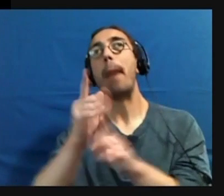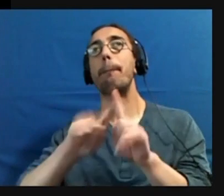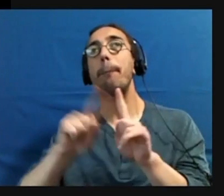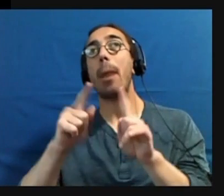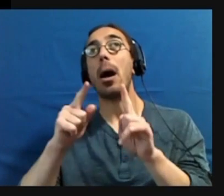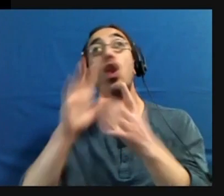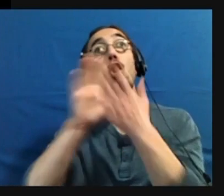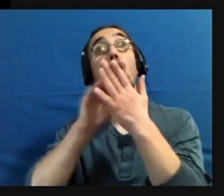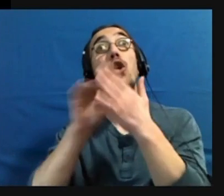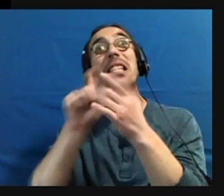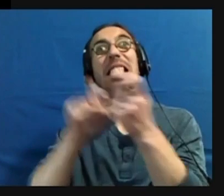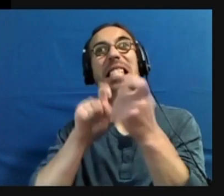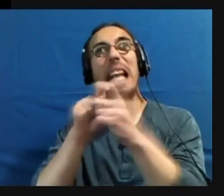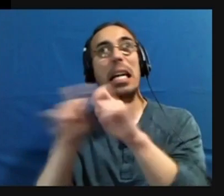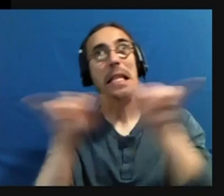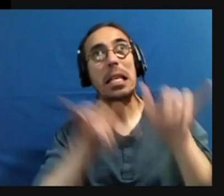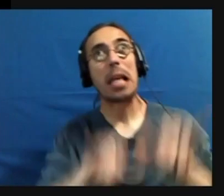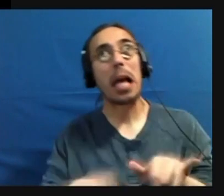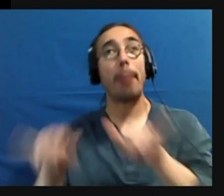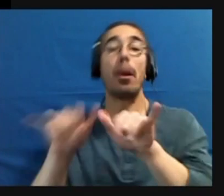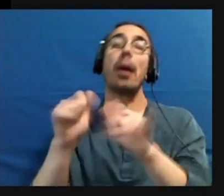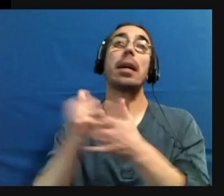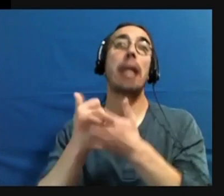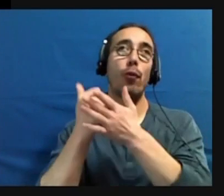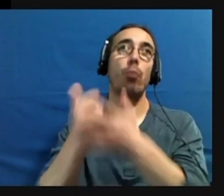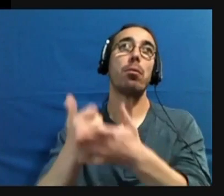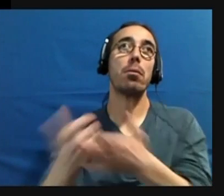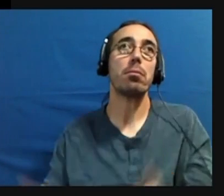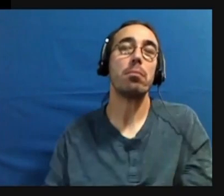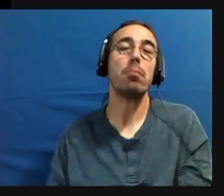exact things, it can be really helpful.